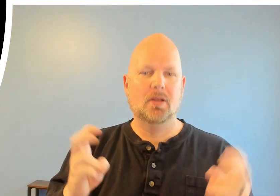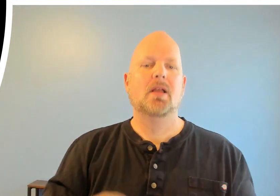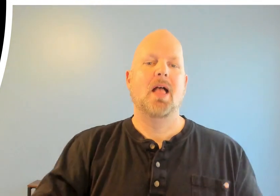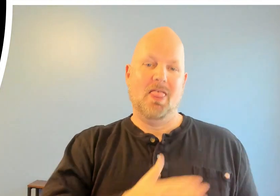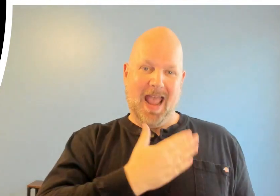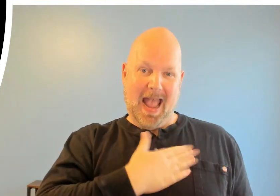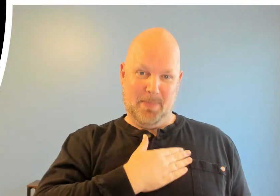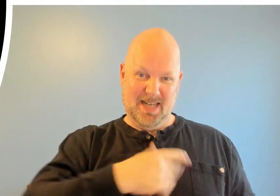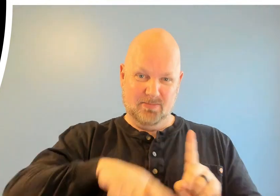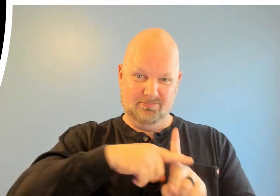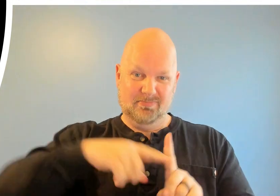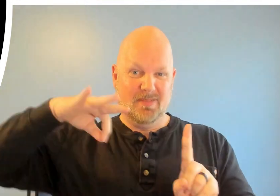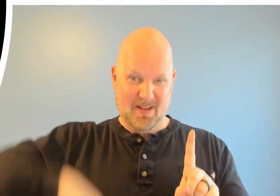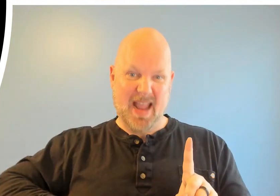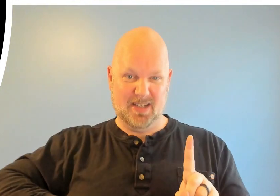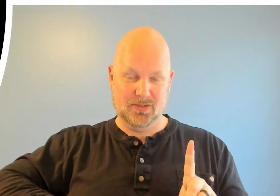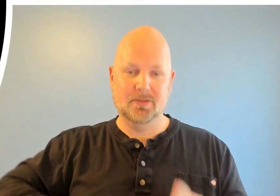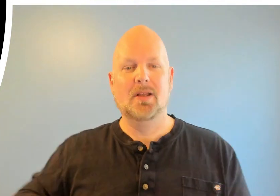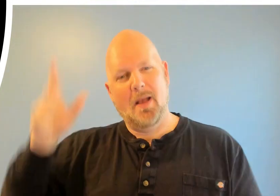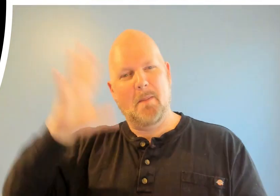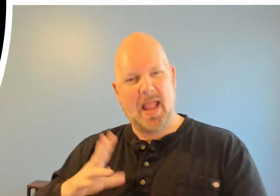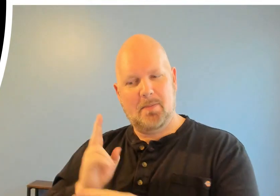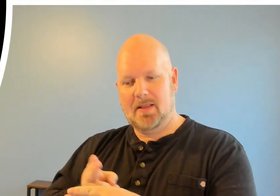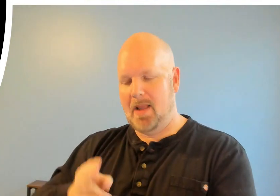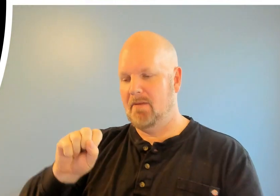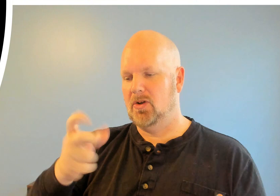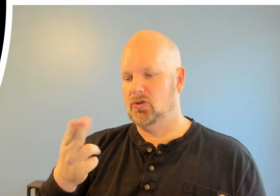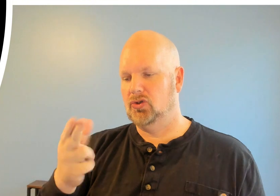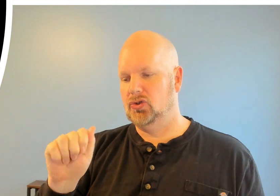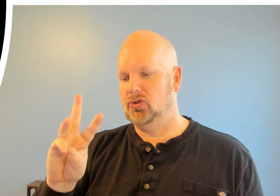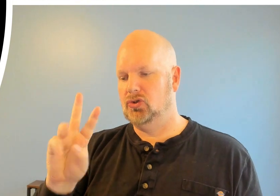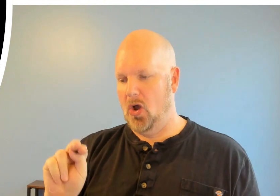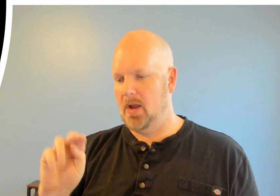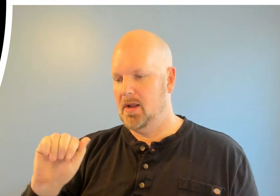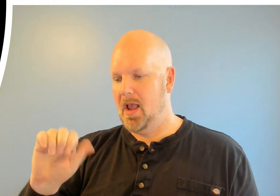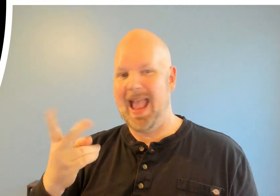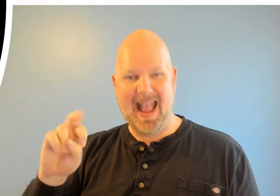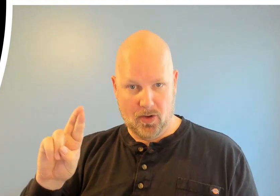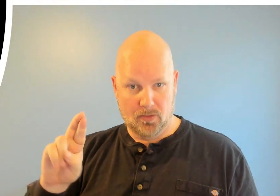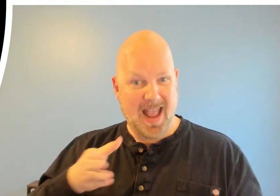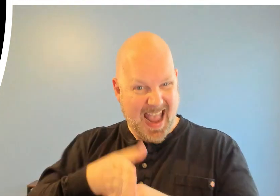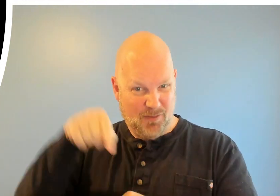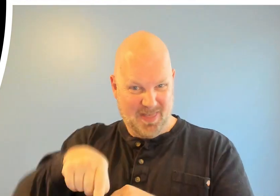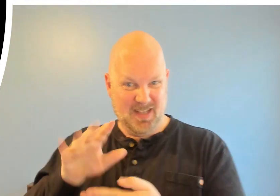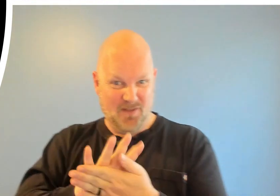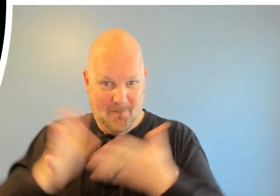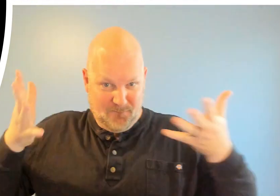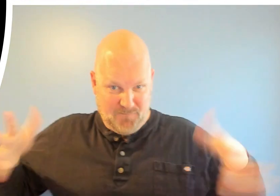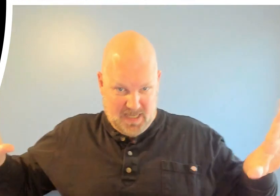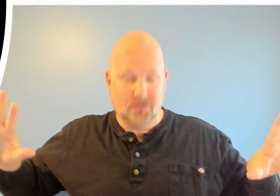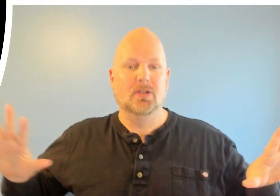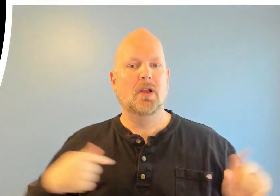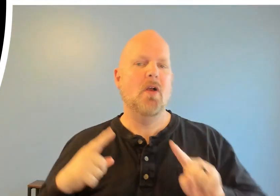The study at Harvard was conducted by a gentleman by the name of Shawn Achor. I would encourage you right after you watch this video to go